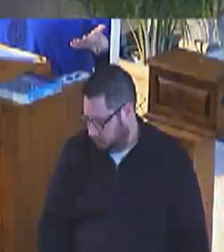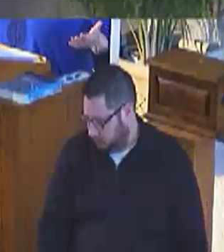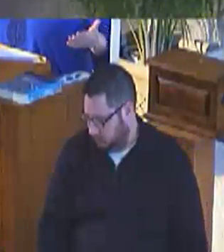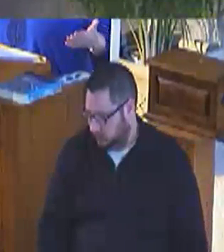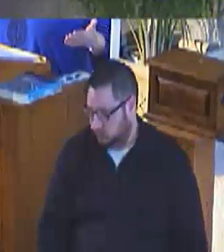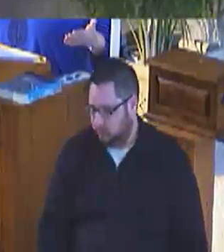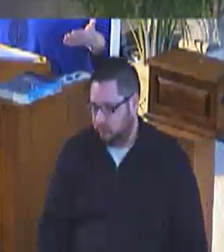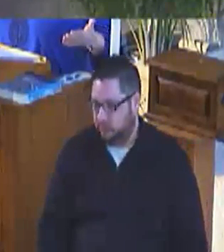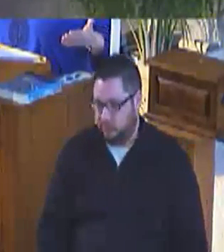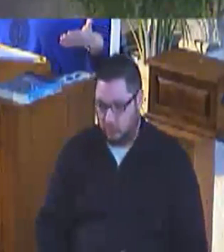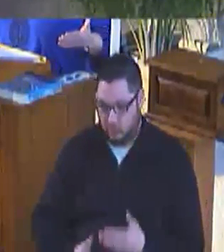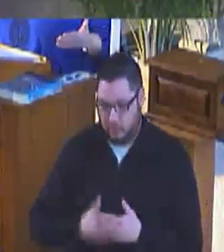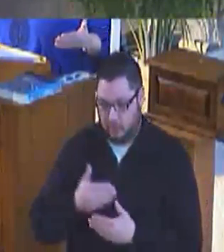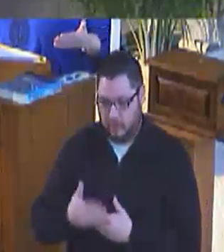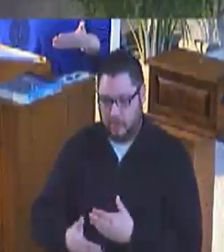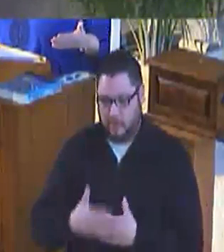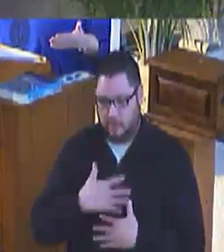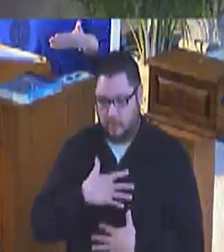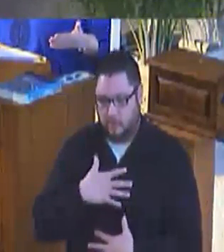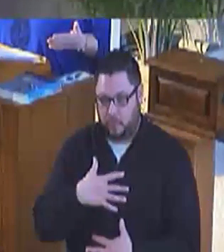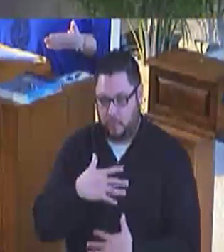And with your very next breath,